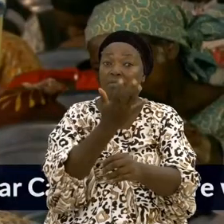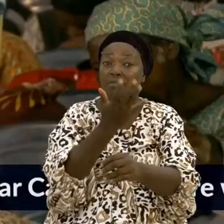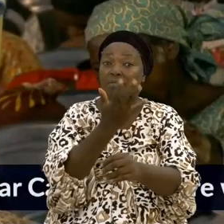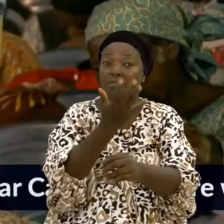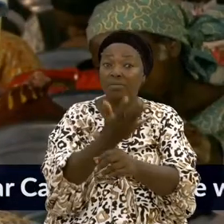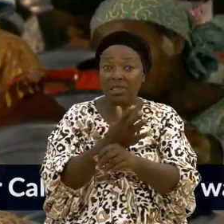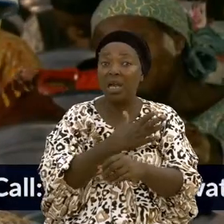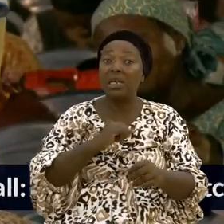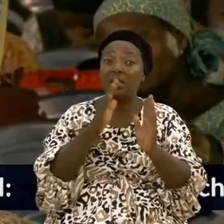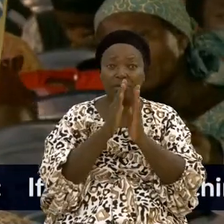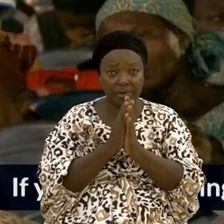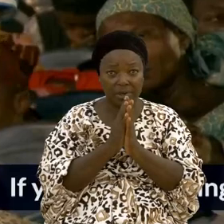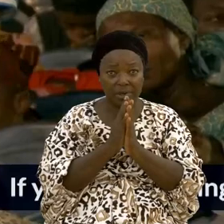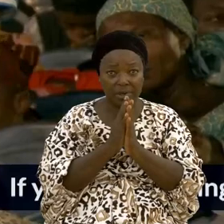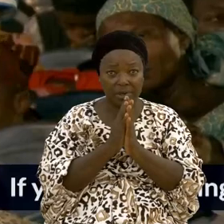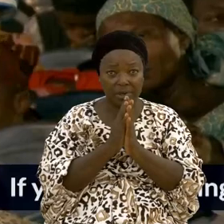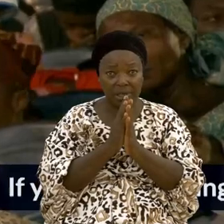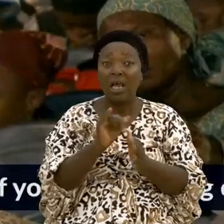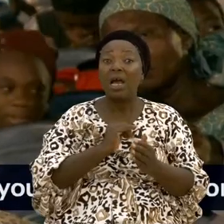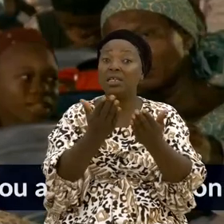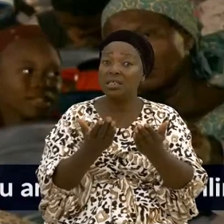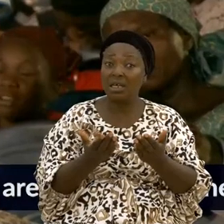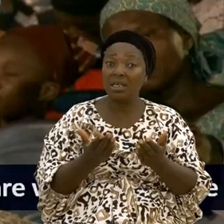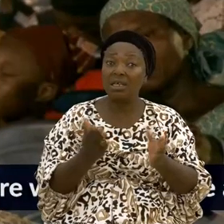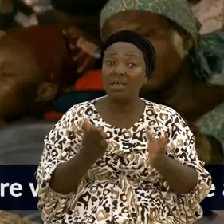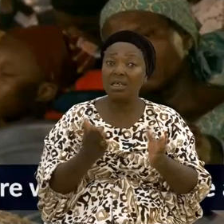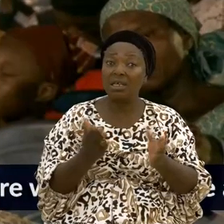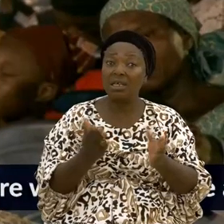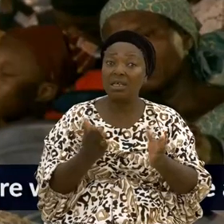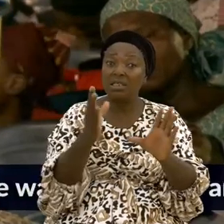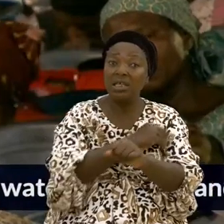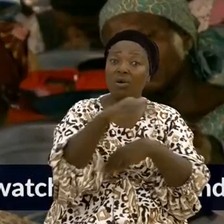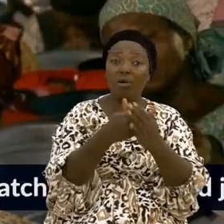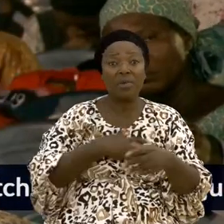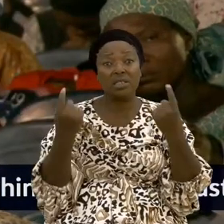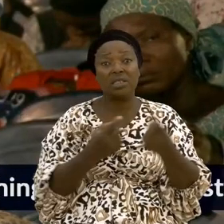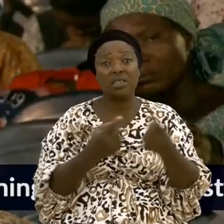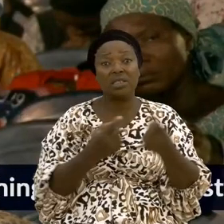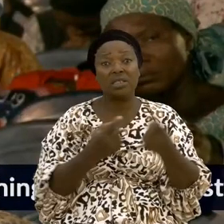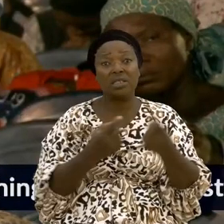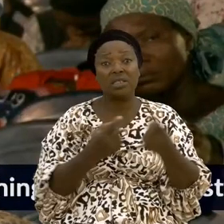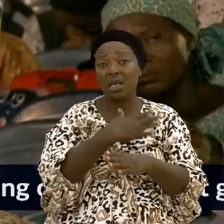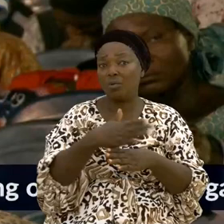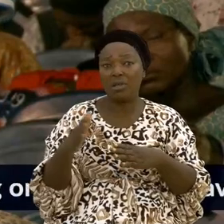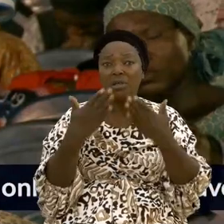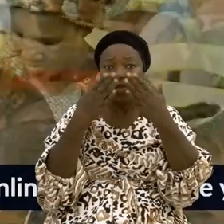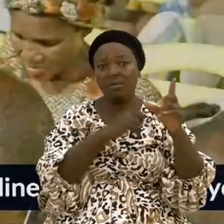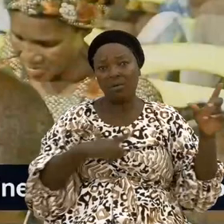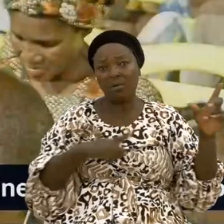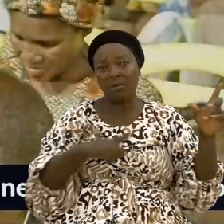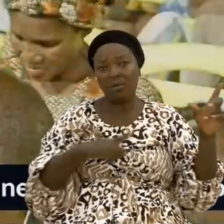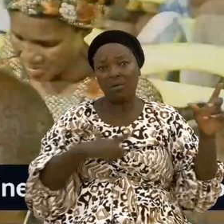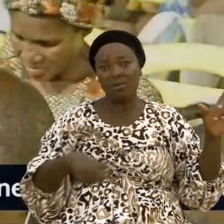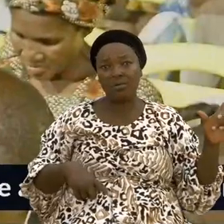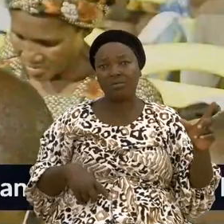pray. I desire, take all my sins away. Thank you, Lord.